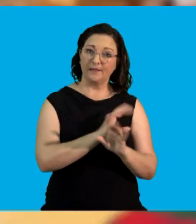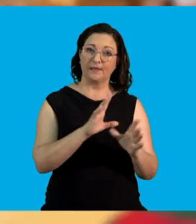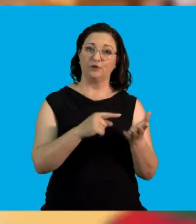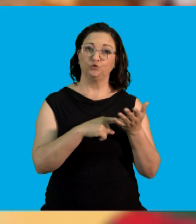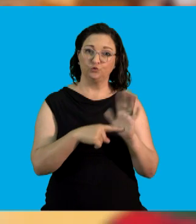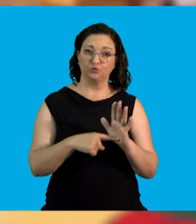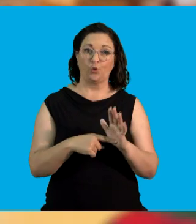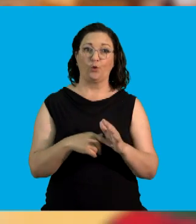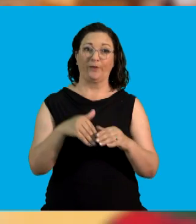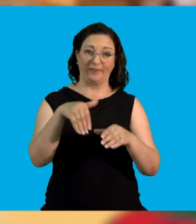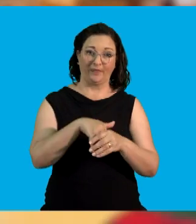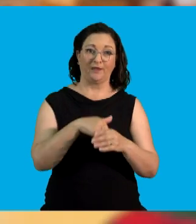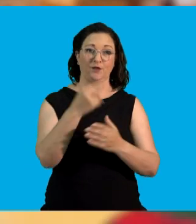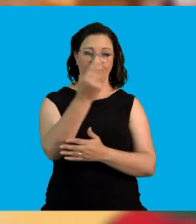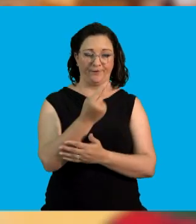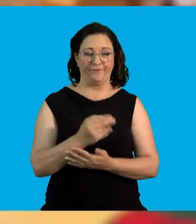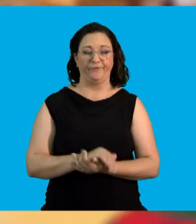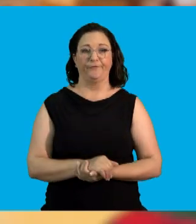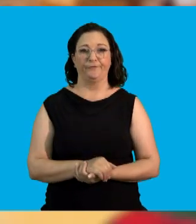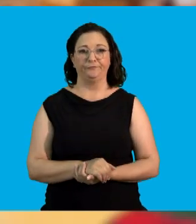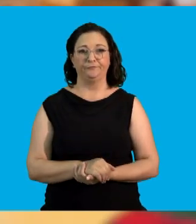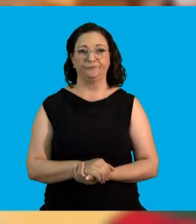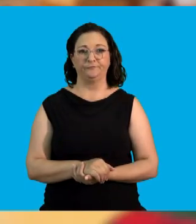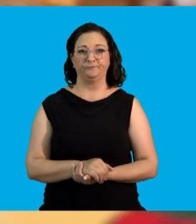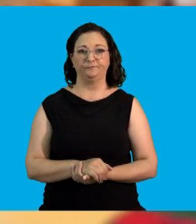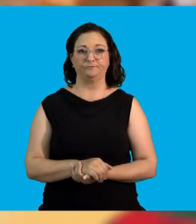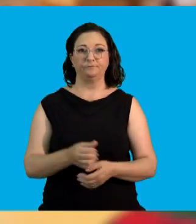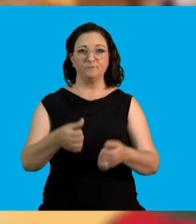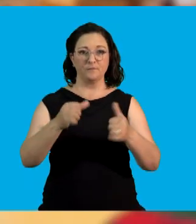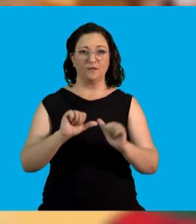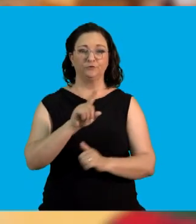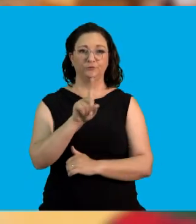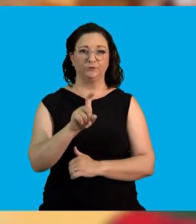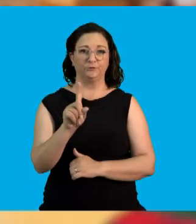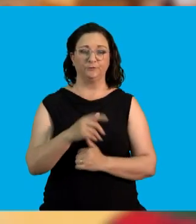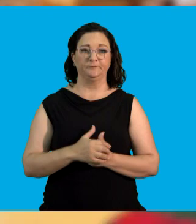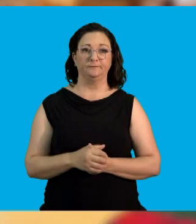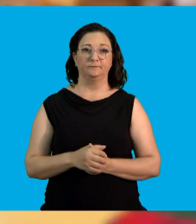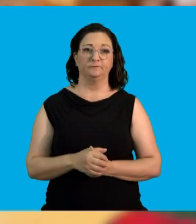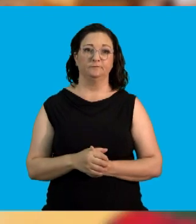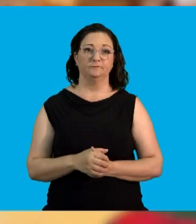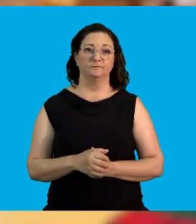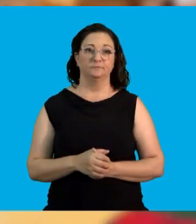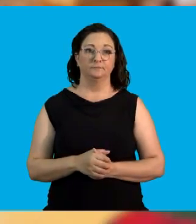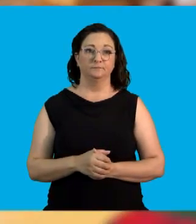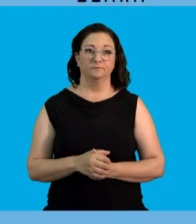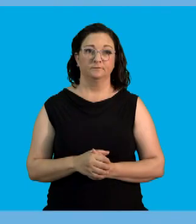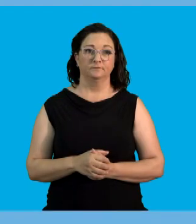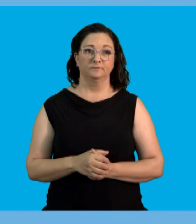clearly show all those particular things when drawing the graph. So our next question now is,